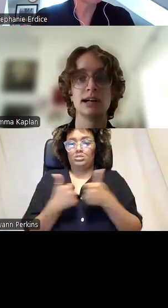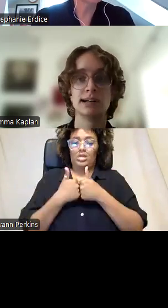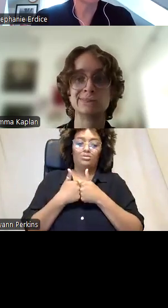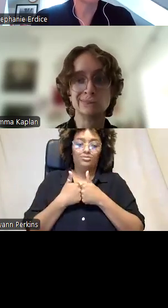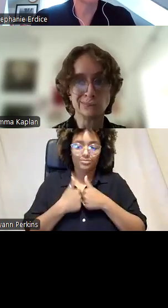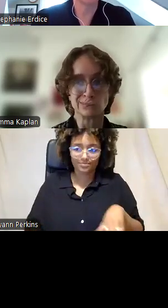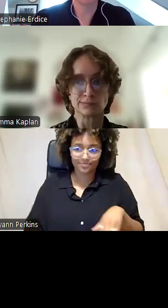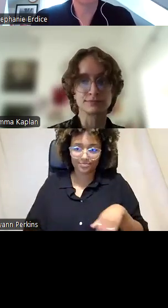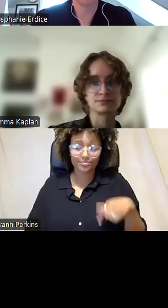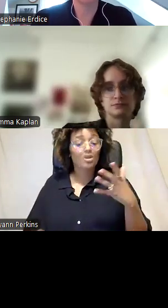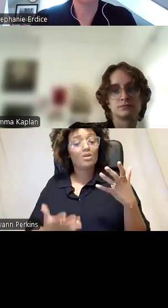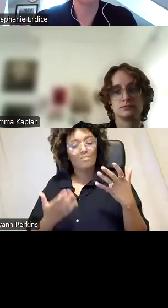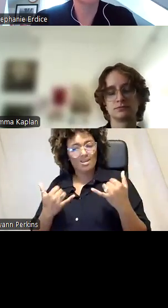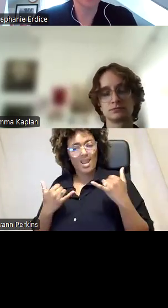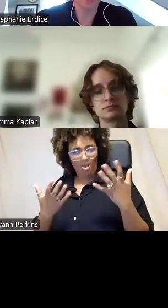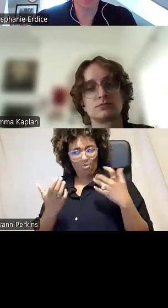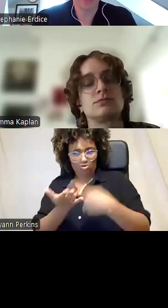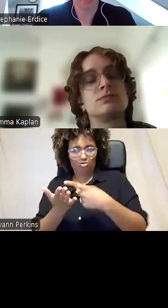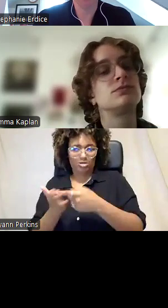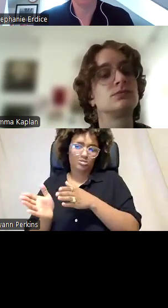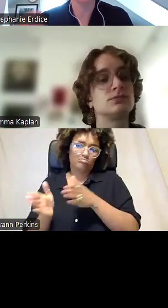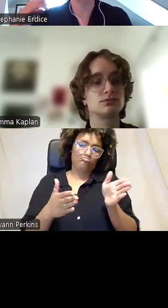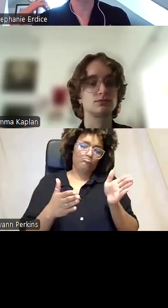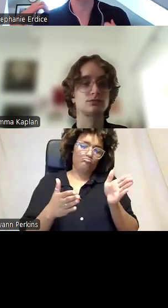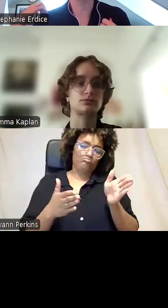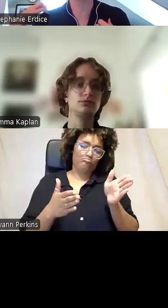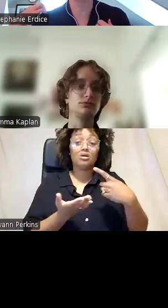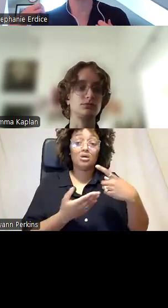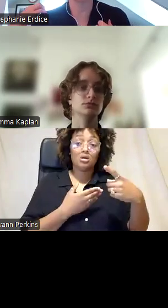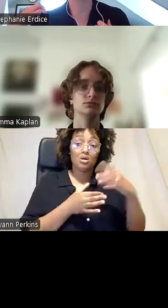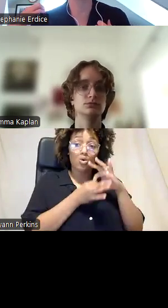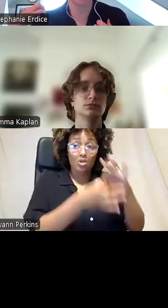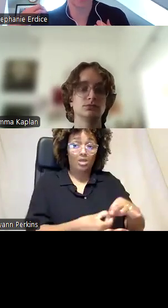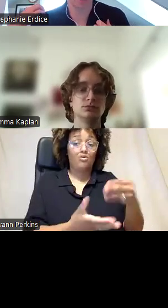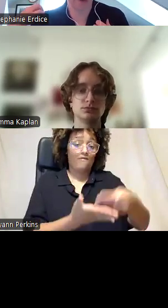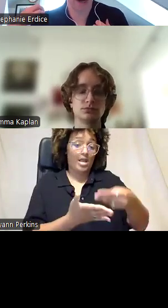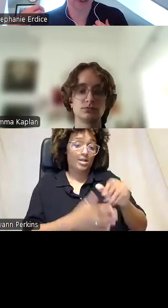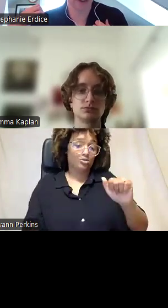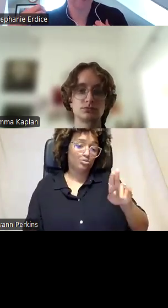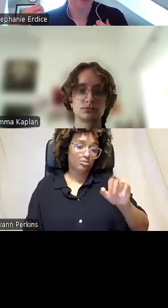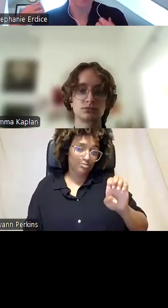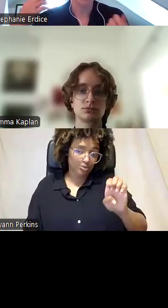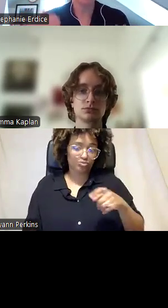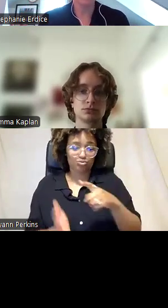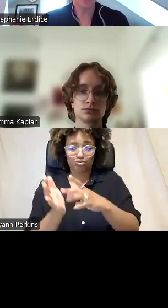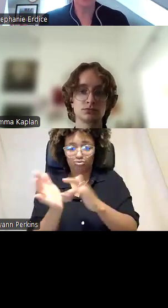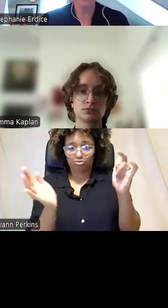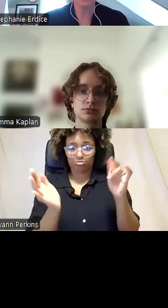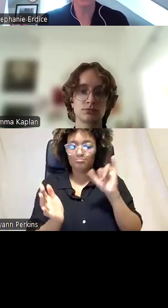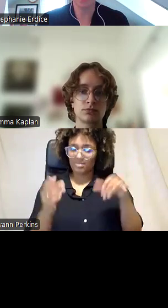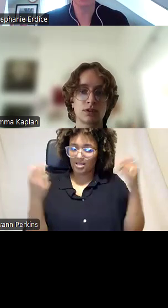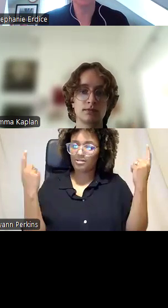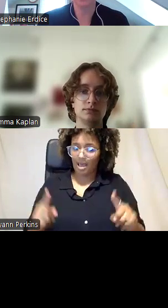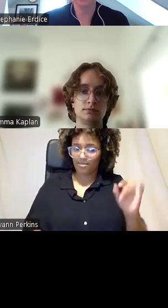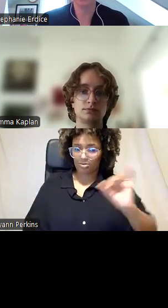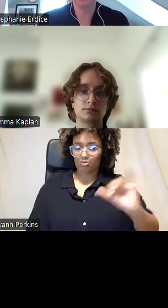But we want to shift directions here too and talk about financial abuse, because that can also be a factor. So not only